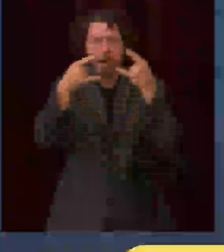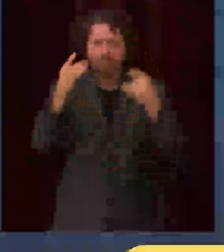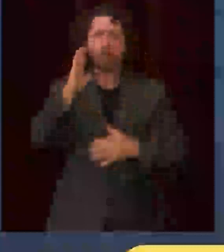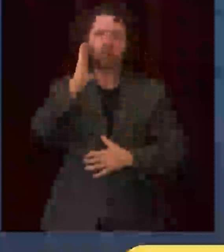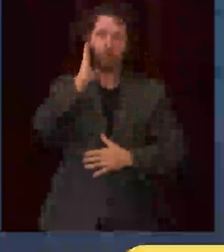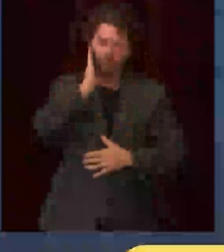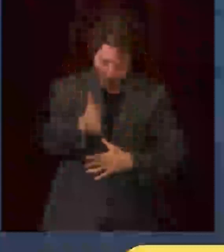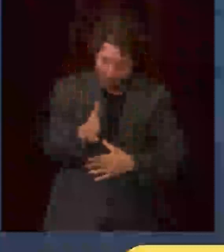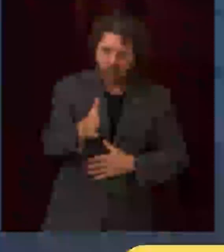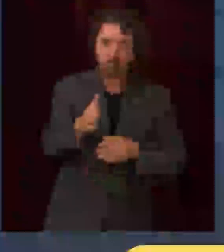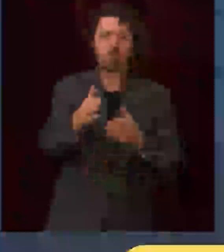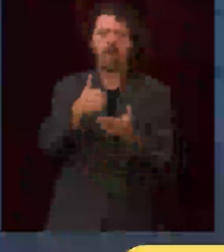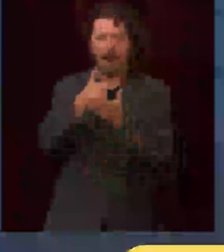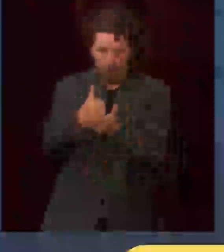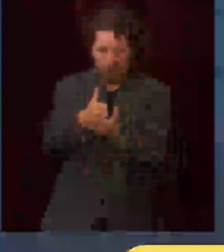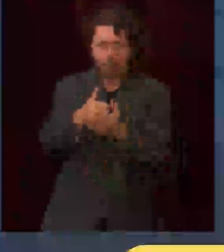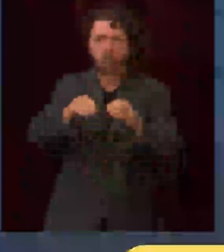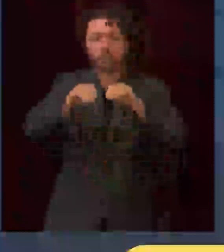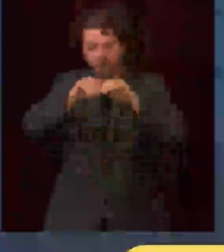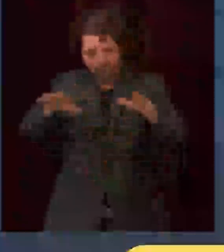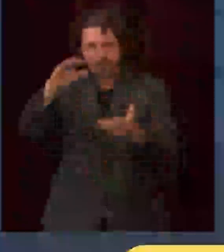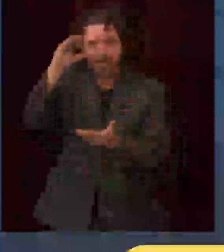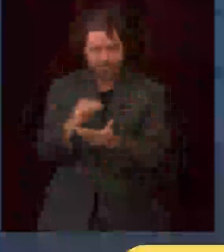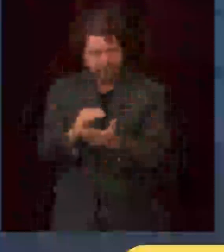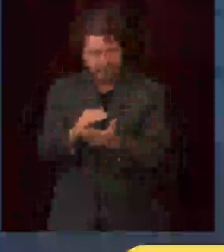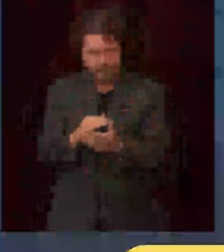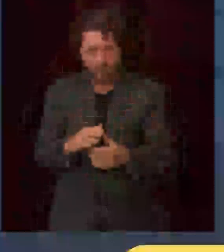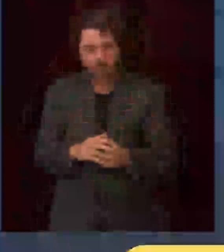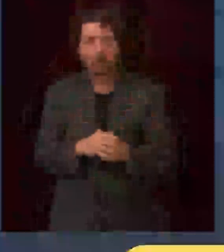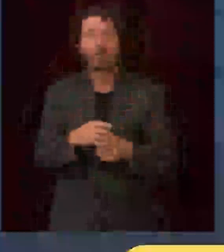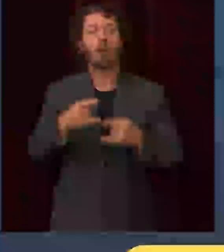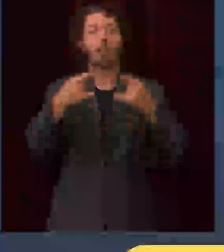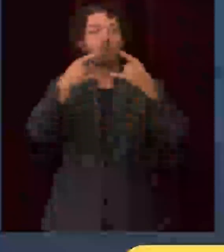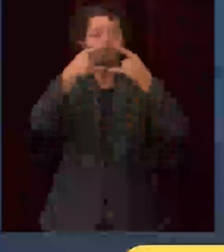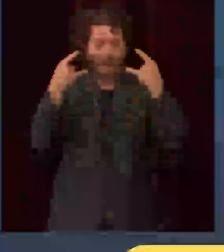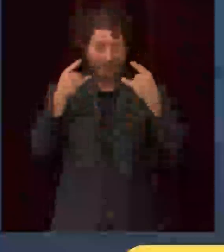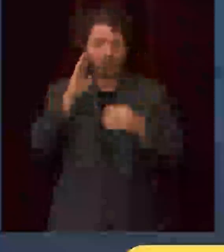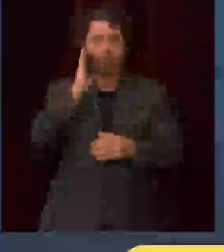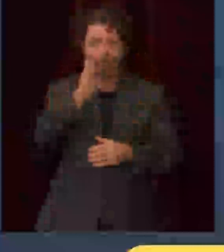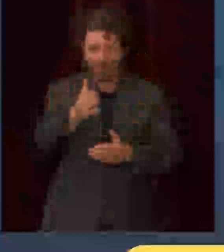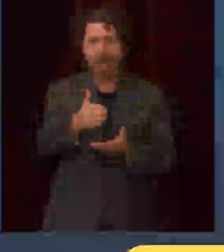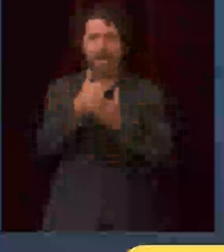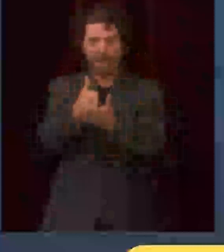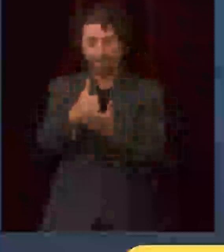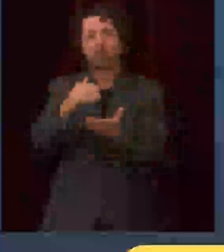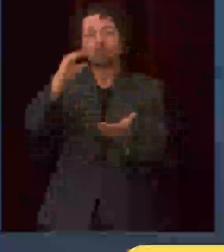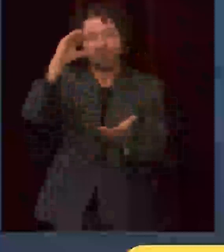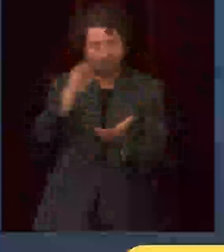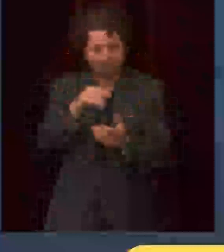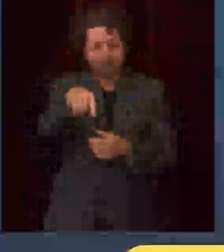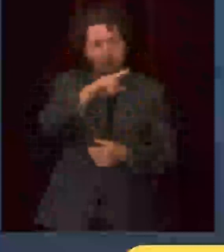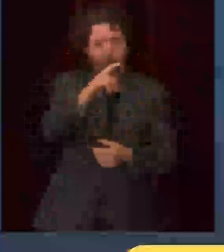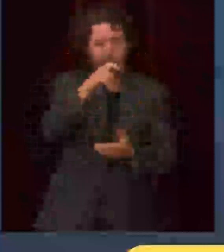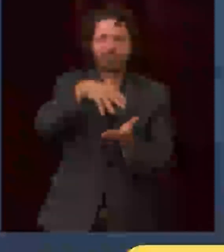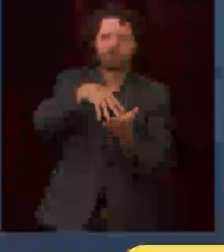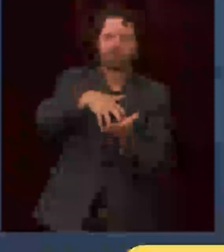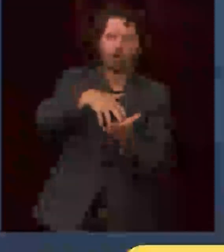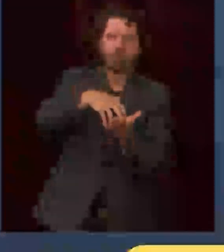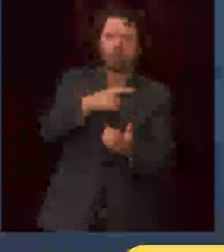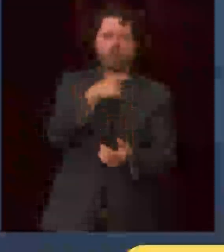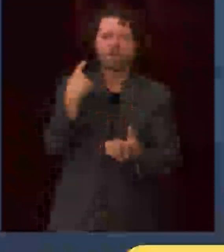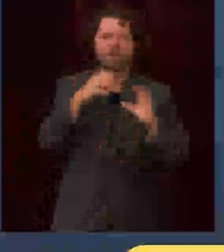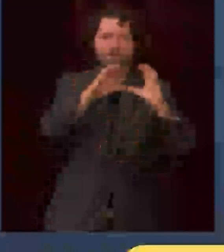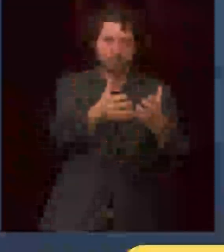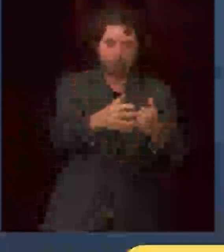vulnerable populations as we wear these and more of our community goes out to the markets and other stores, and also increasing health system readiness.